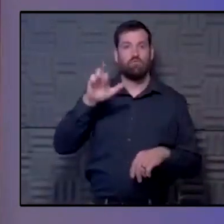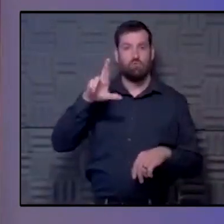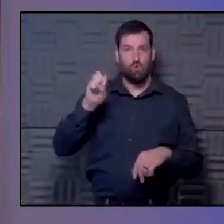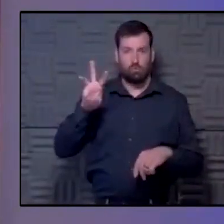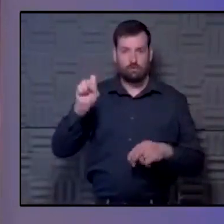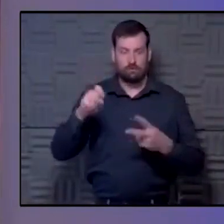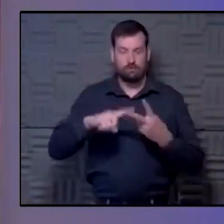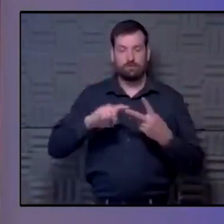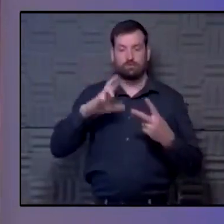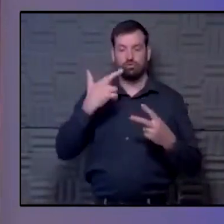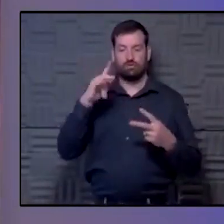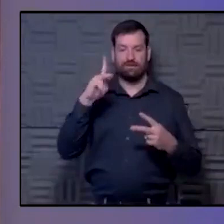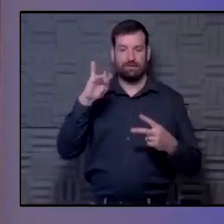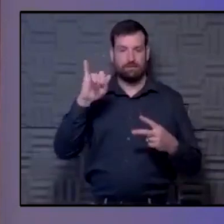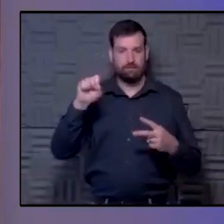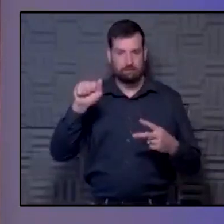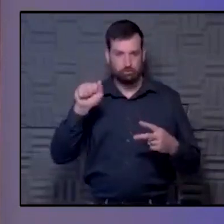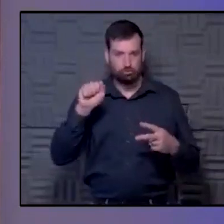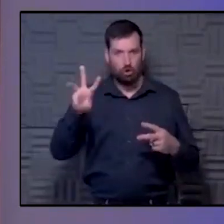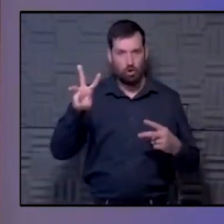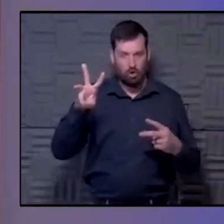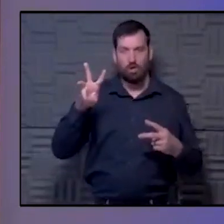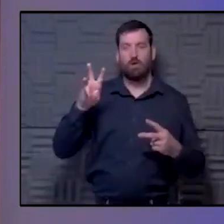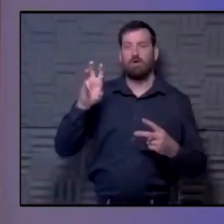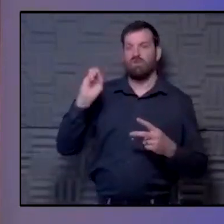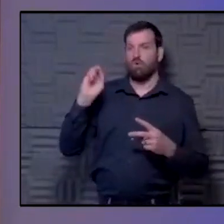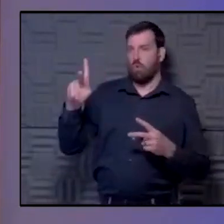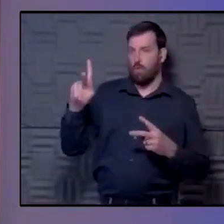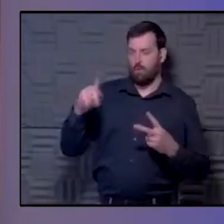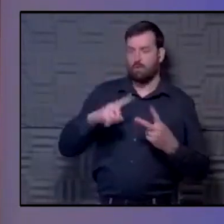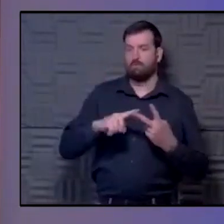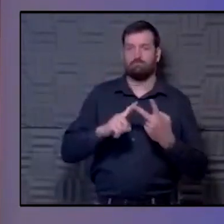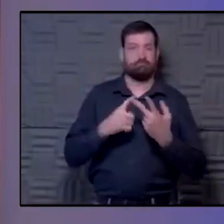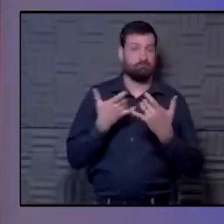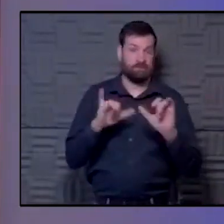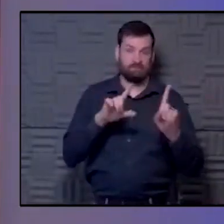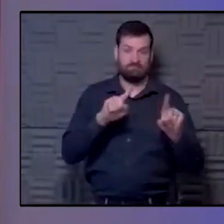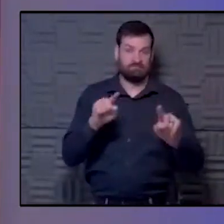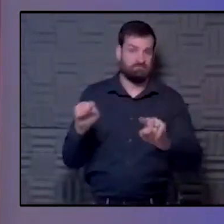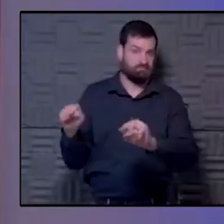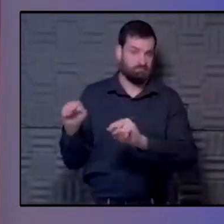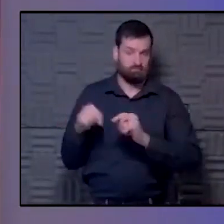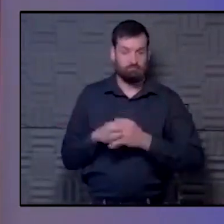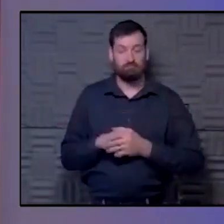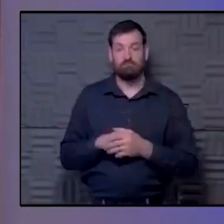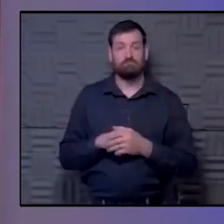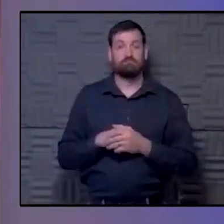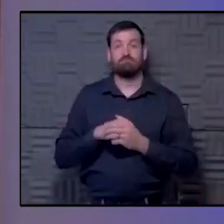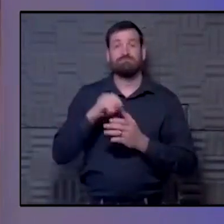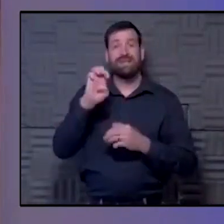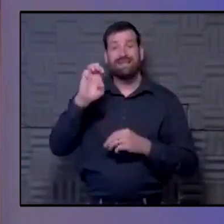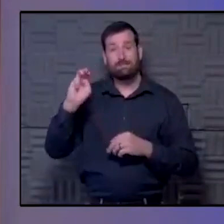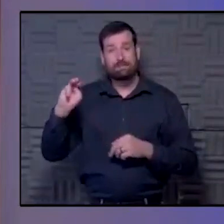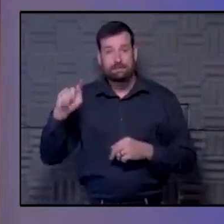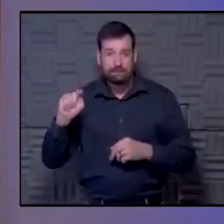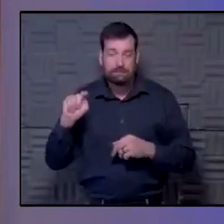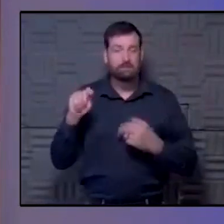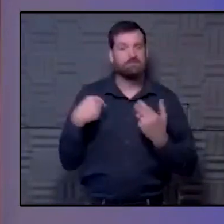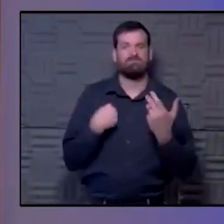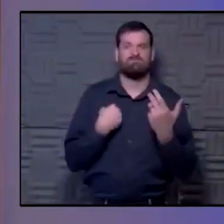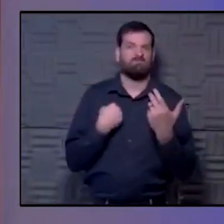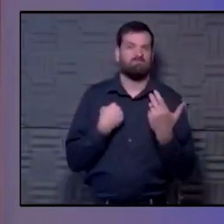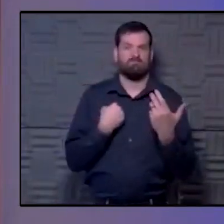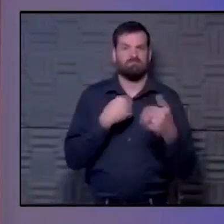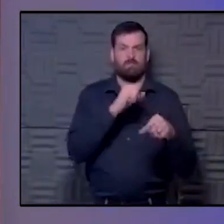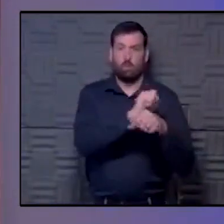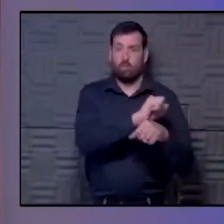Oklahoma. Been there continuously again with nurses and doctors. paramedics, and we've done everything from